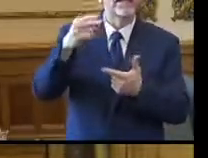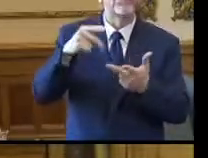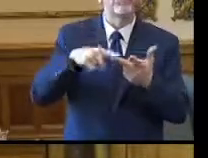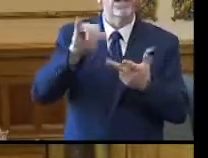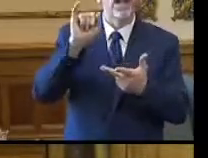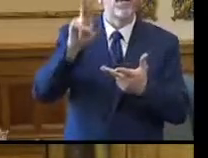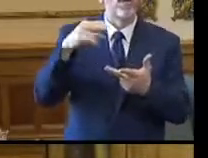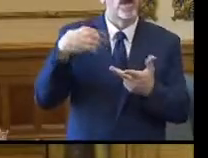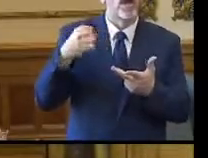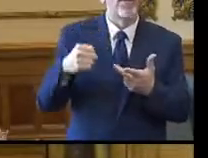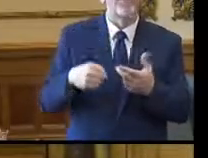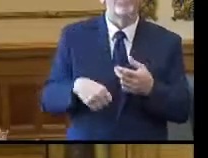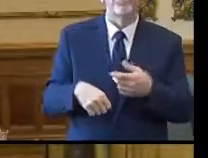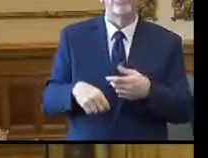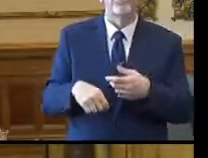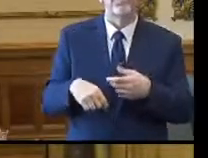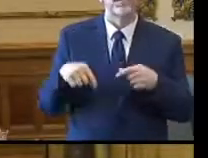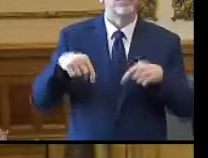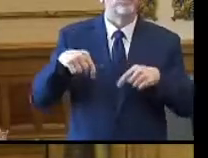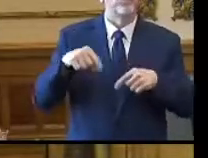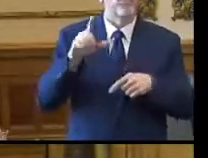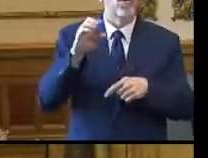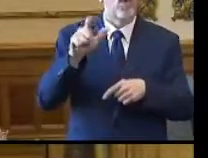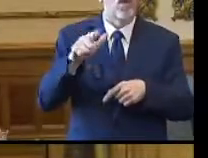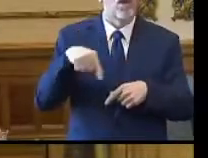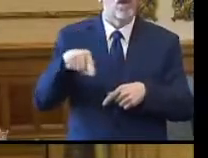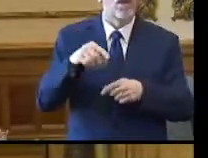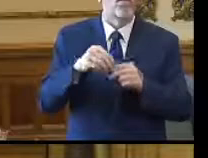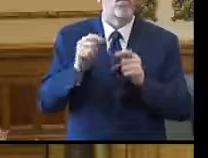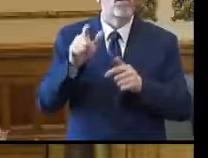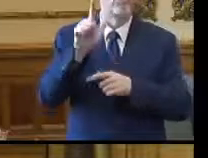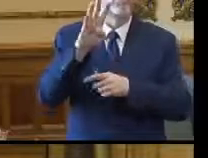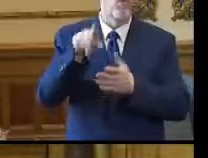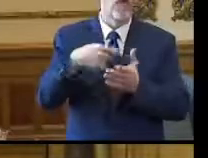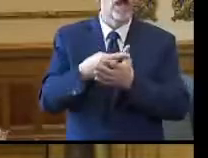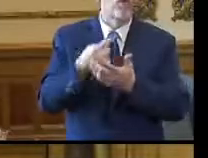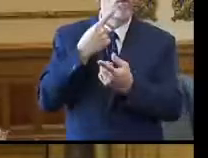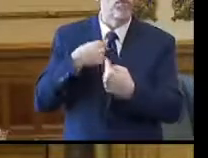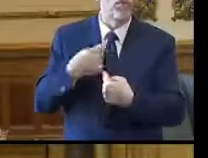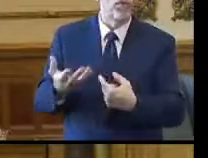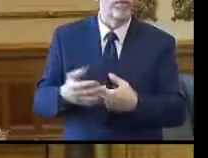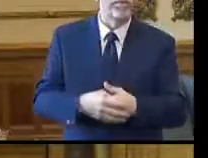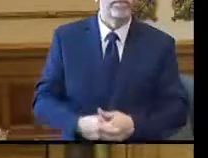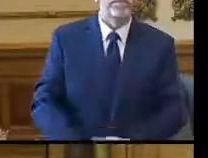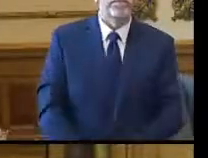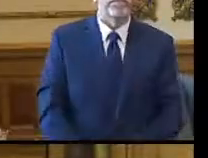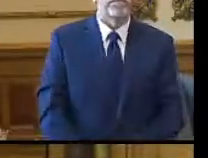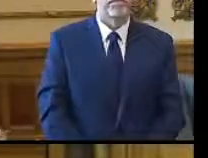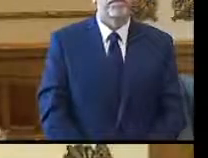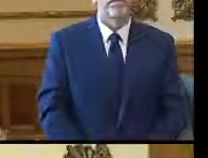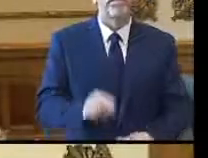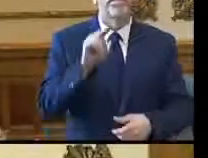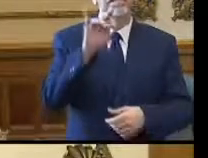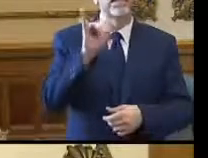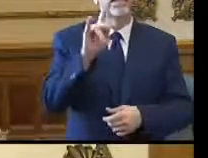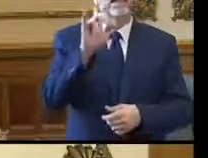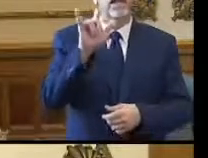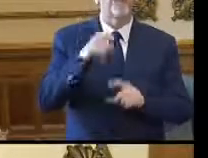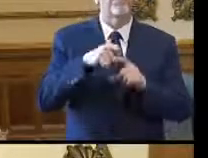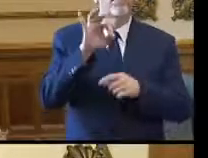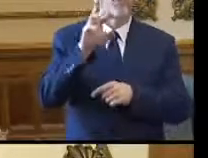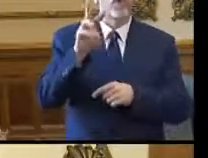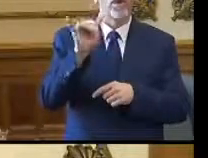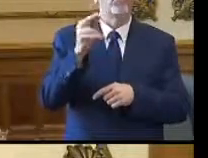IU Health here locally, and that is about 24 hours. Nikki Kelly, Fort